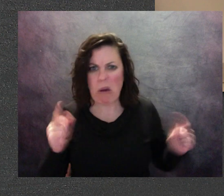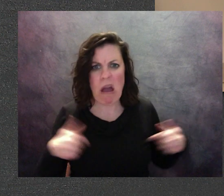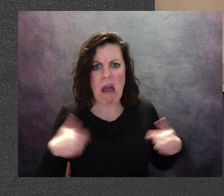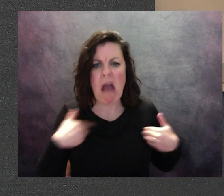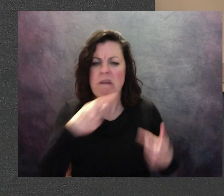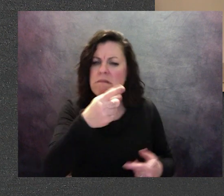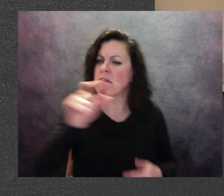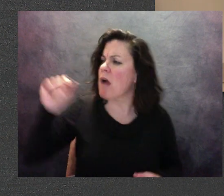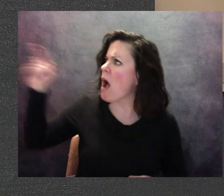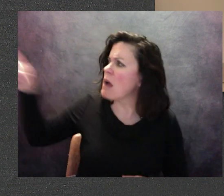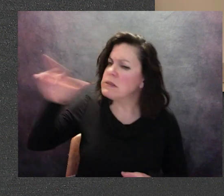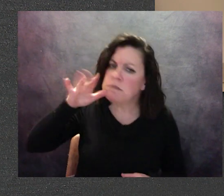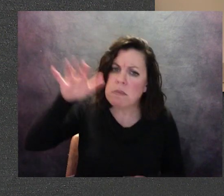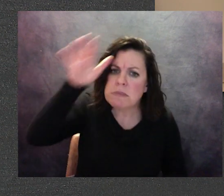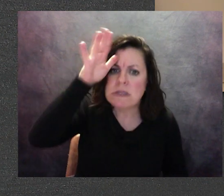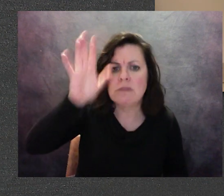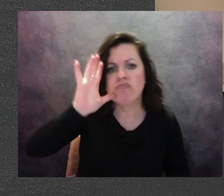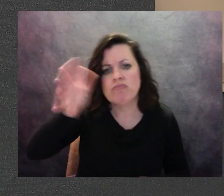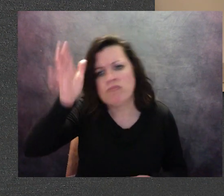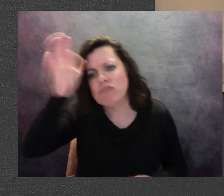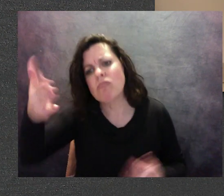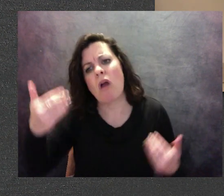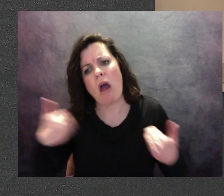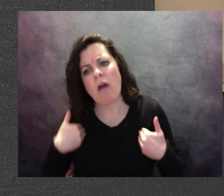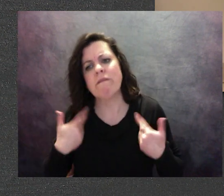Probably there might be a workbench